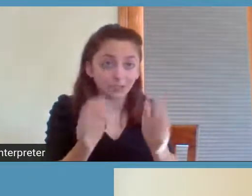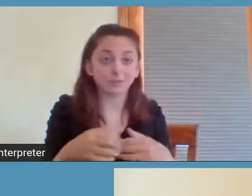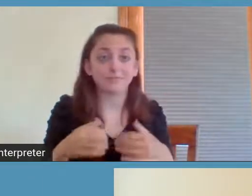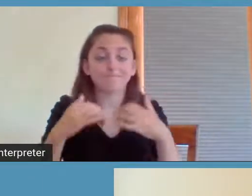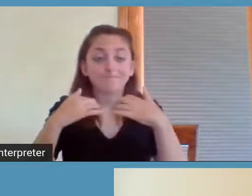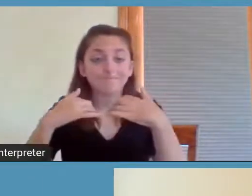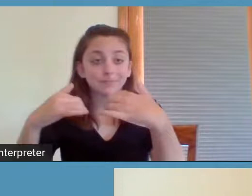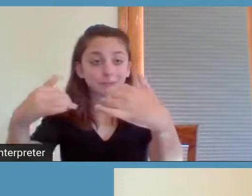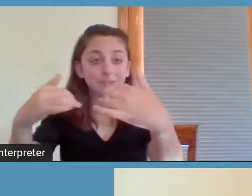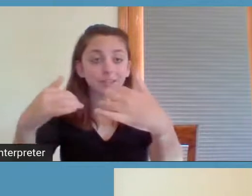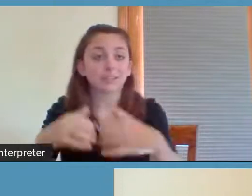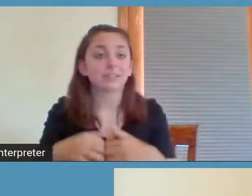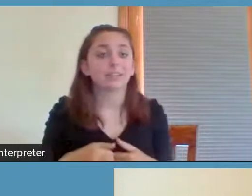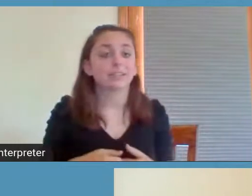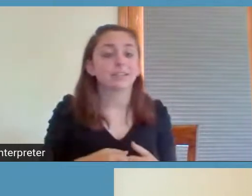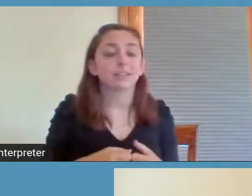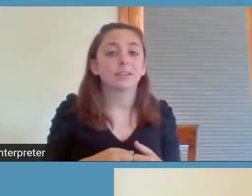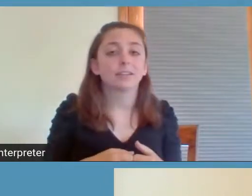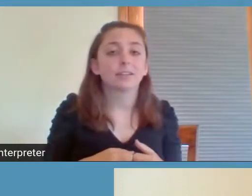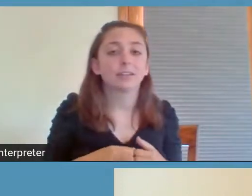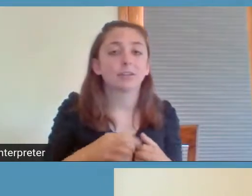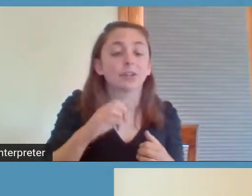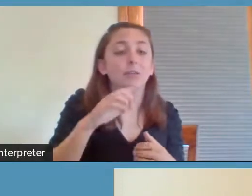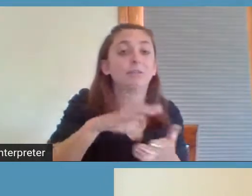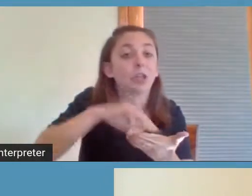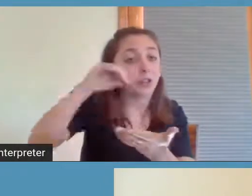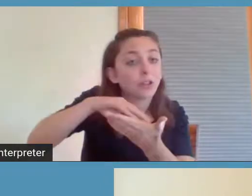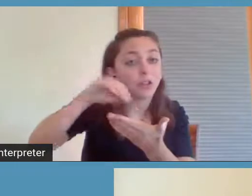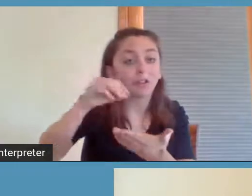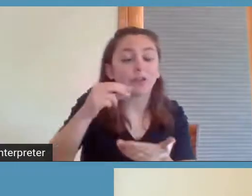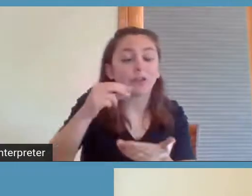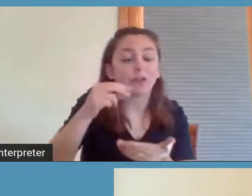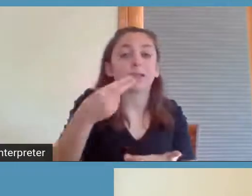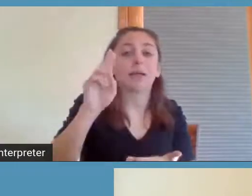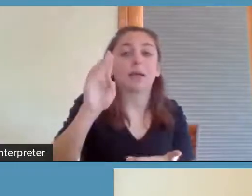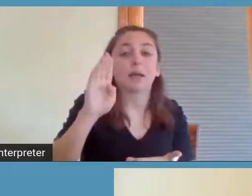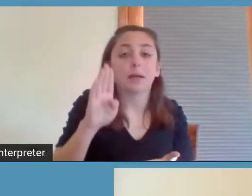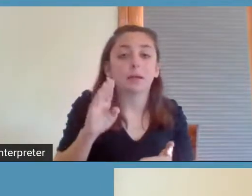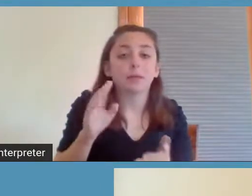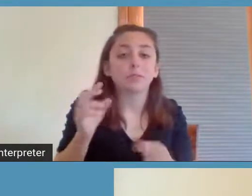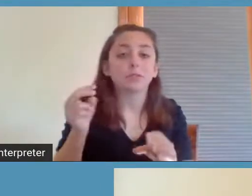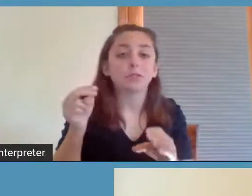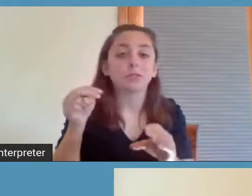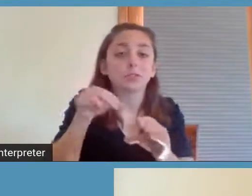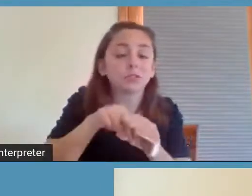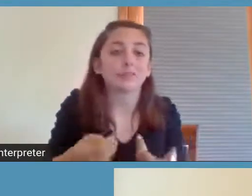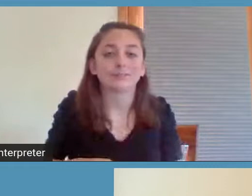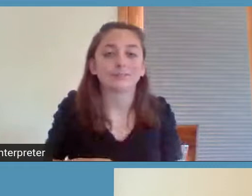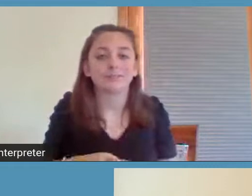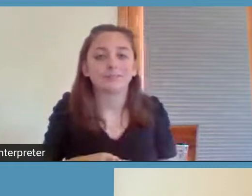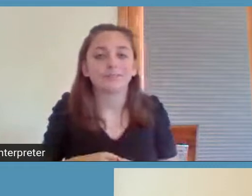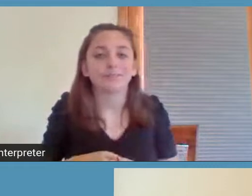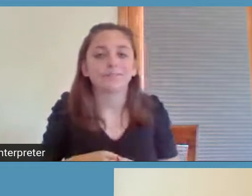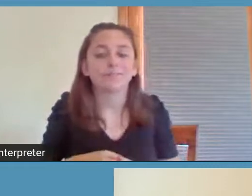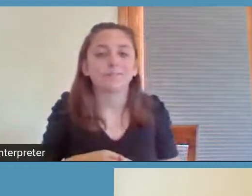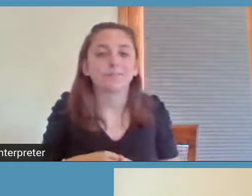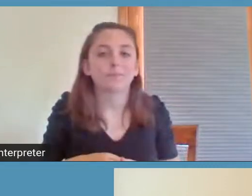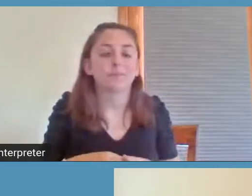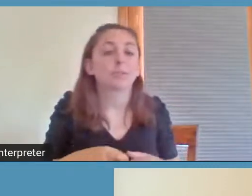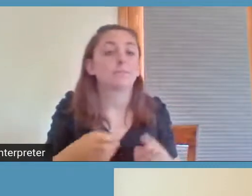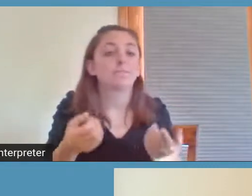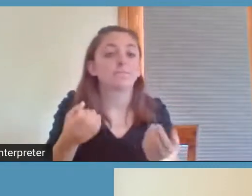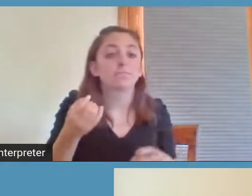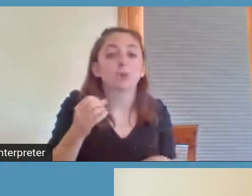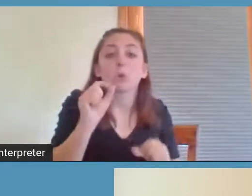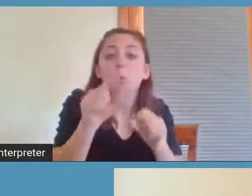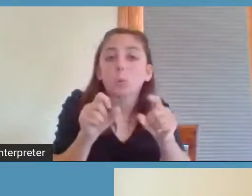engage the learning hub and the communities that are in there and especially around this particular mm-hmm. module. Yes. They'll continue to have questions. I'm